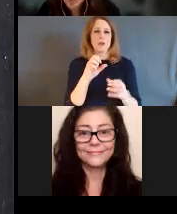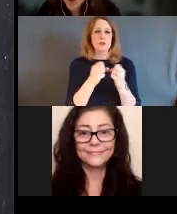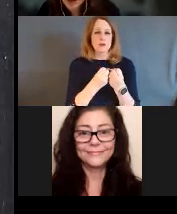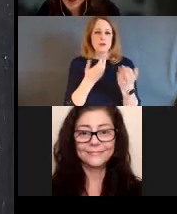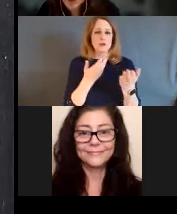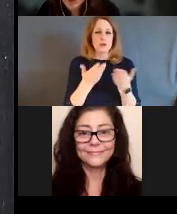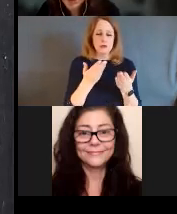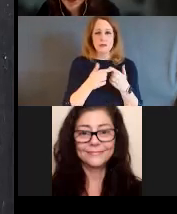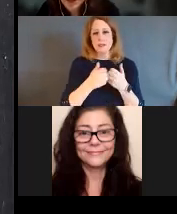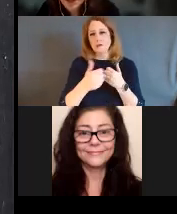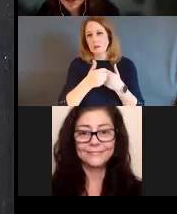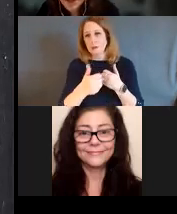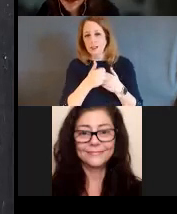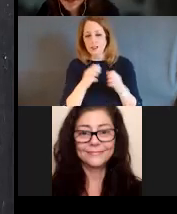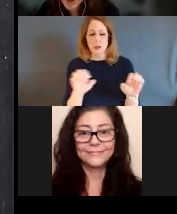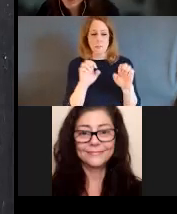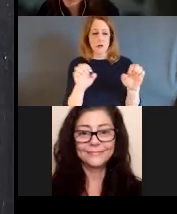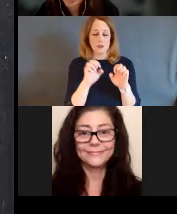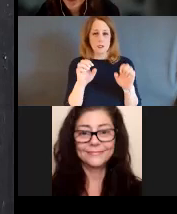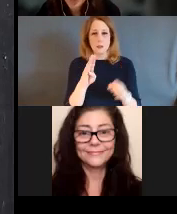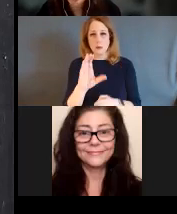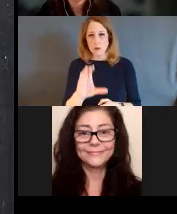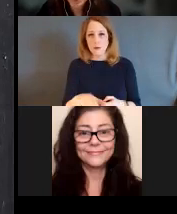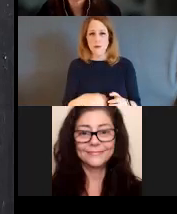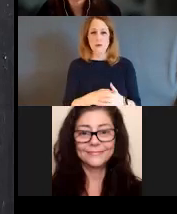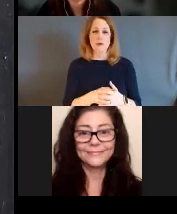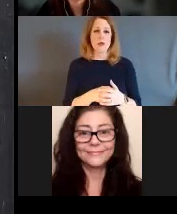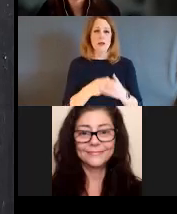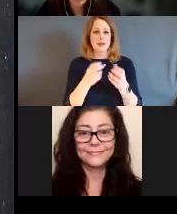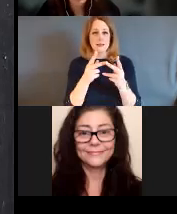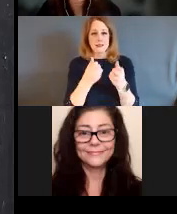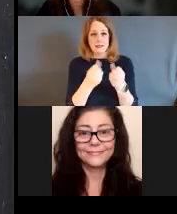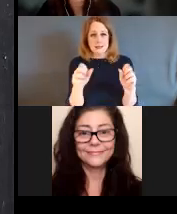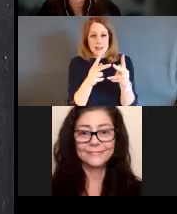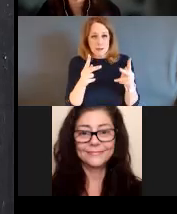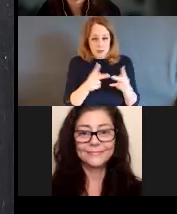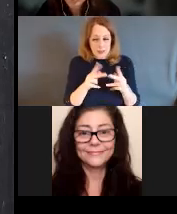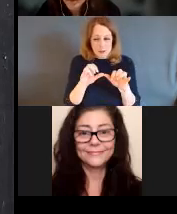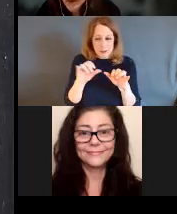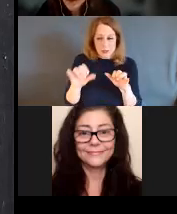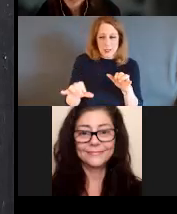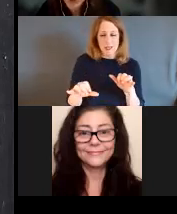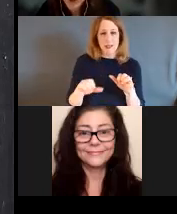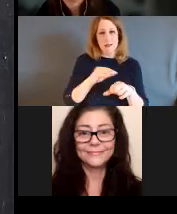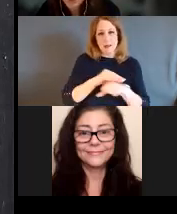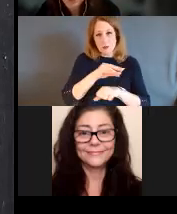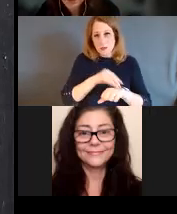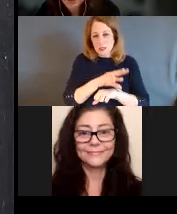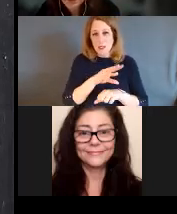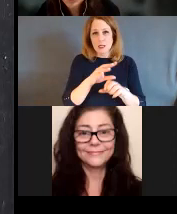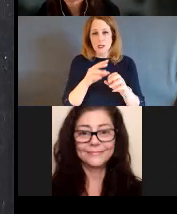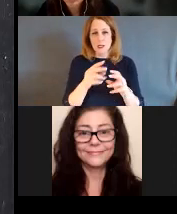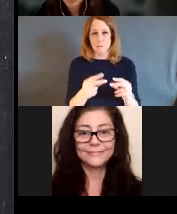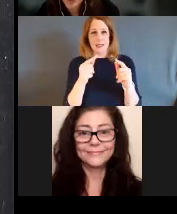emergency contraception, safe places to stay, housing and relocation, counseling, immediate